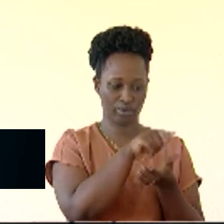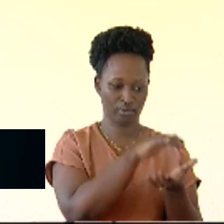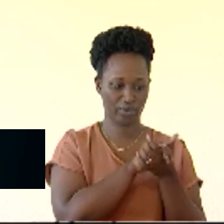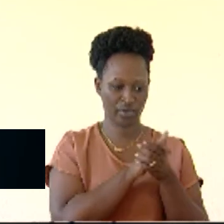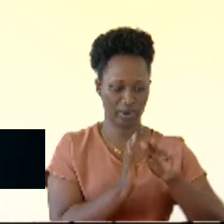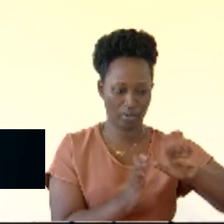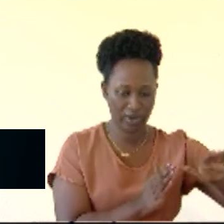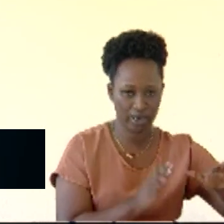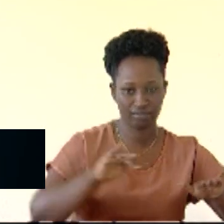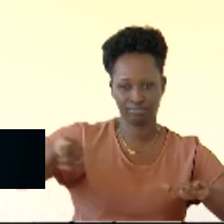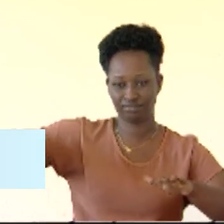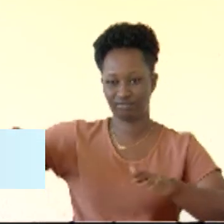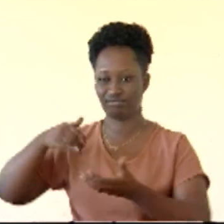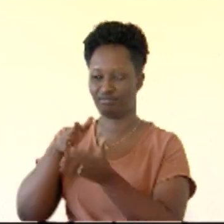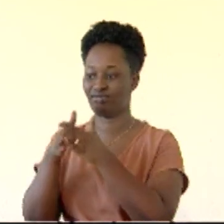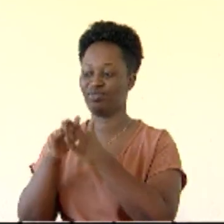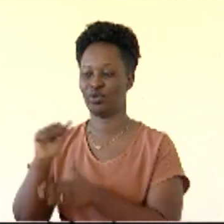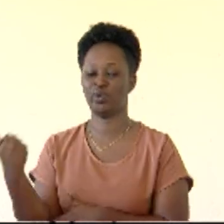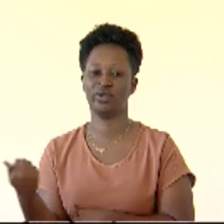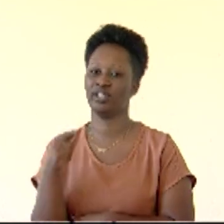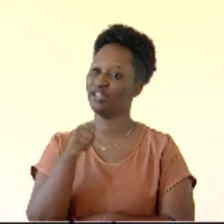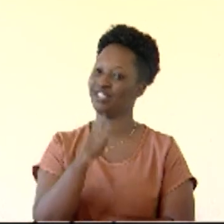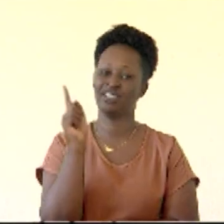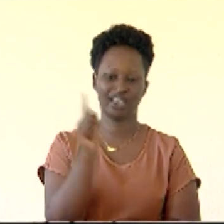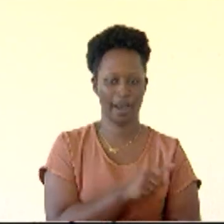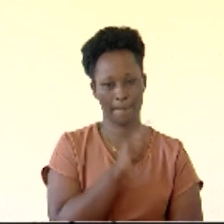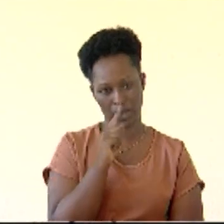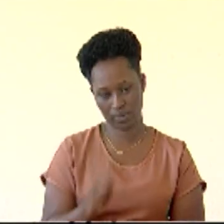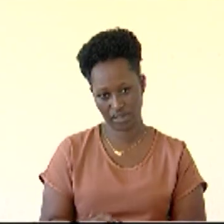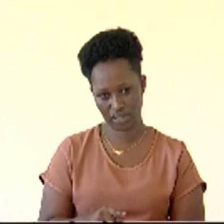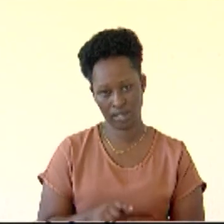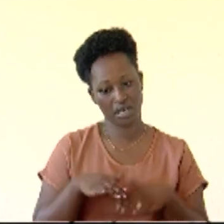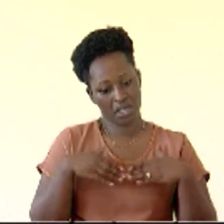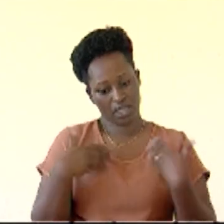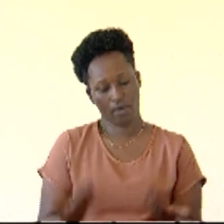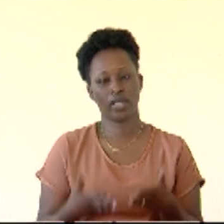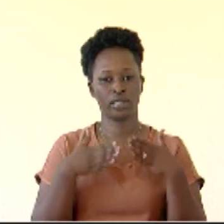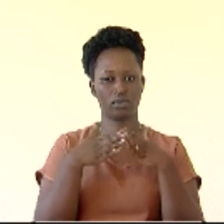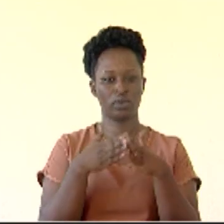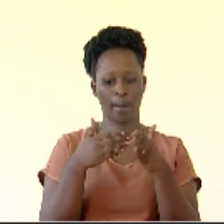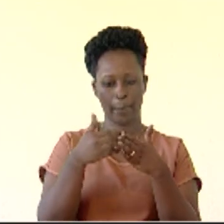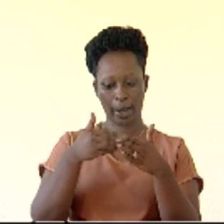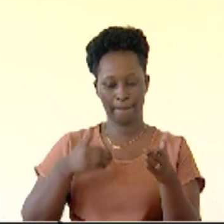Fornication. Such as things is not allowed. Fornication, engaging in sex before marriage.